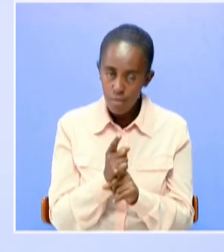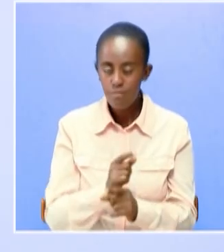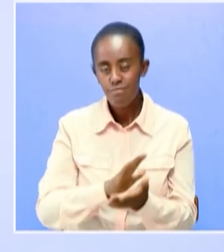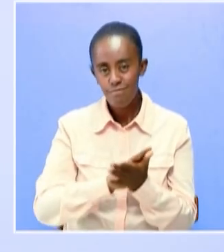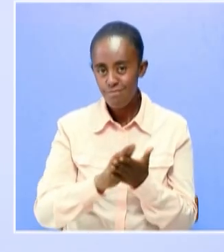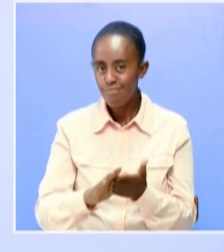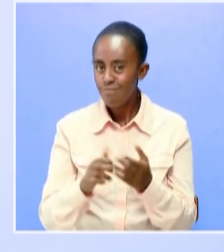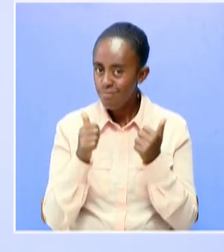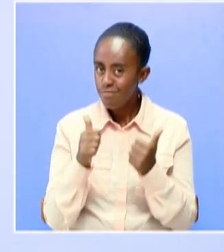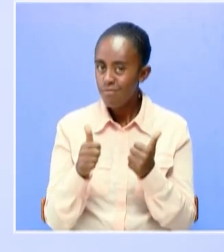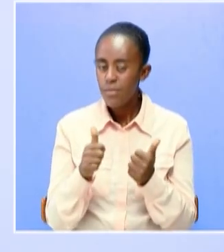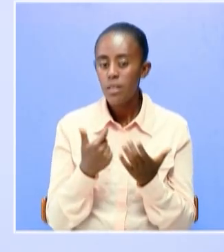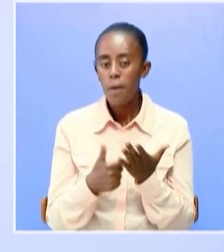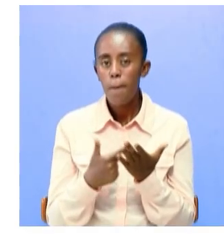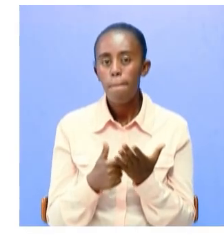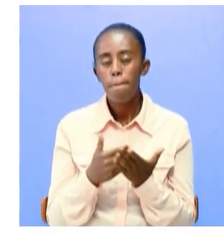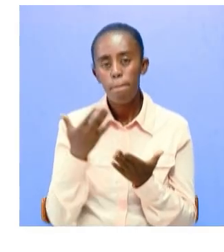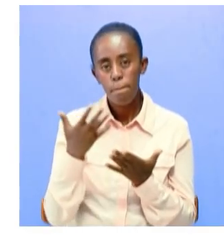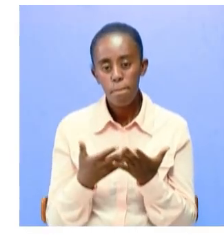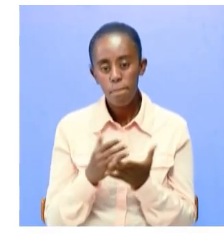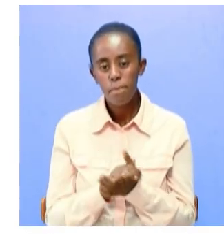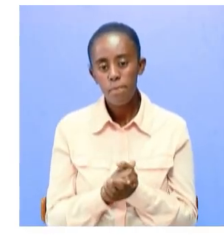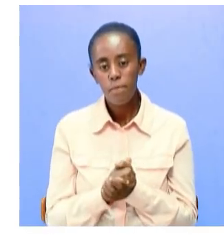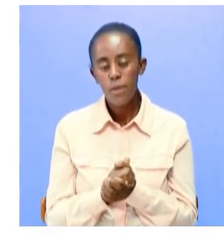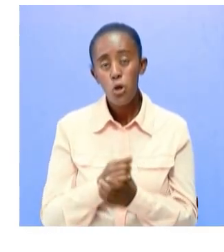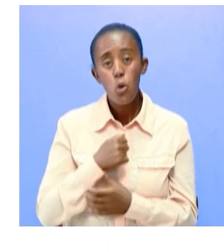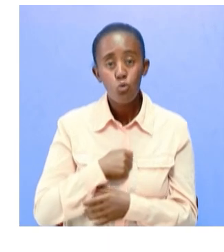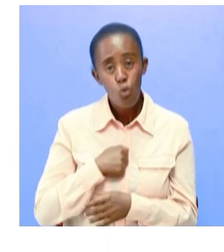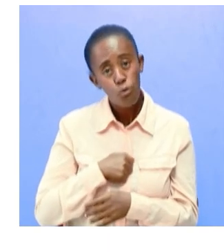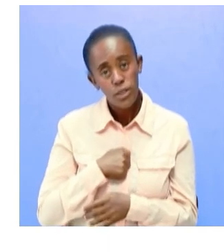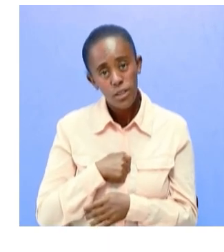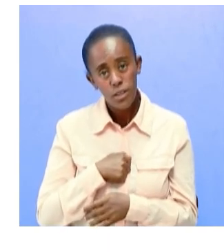So, and also we can say here, sorry.